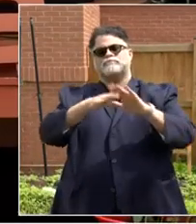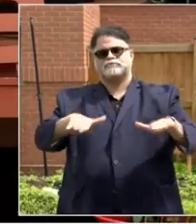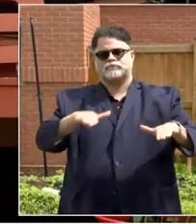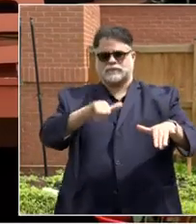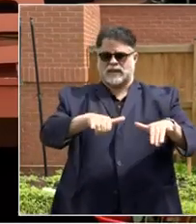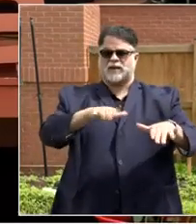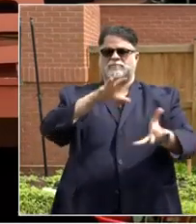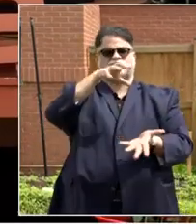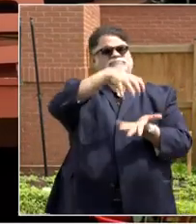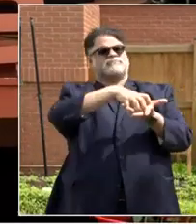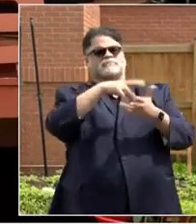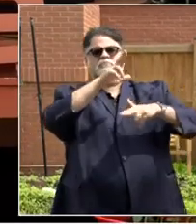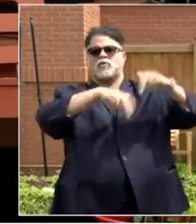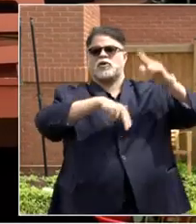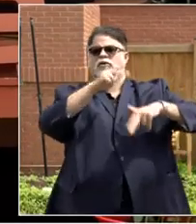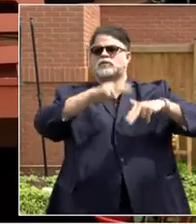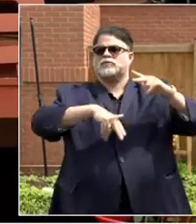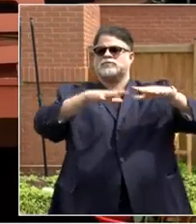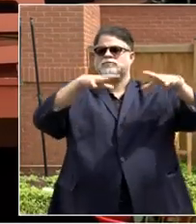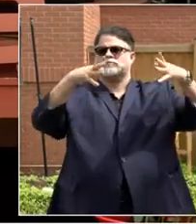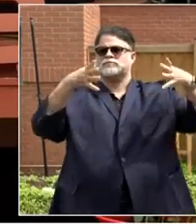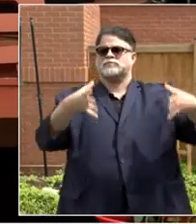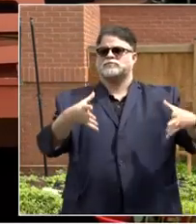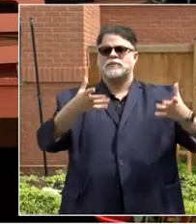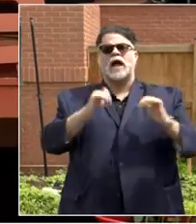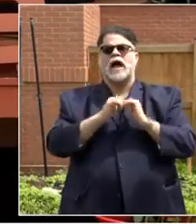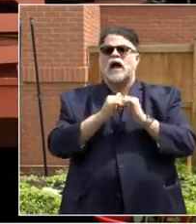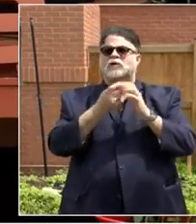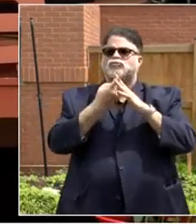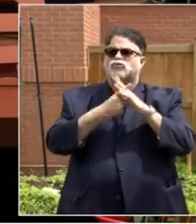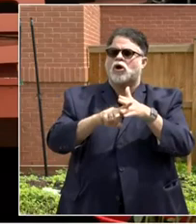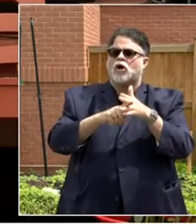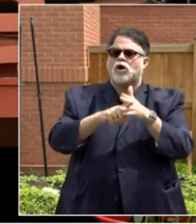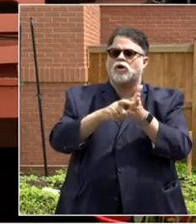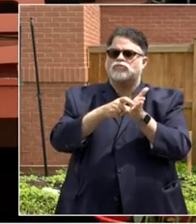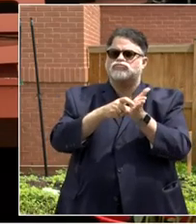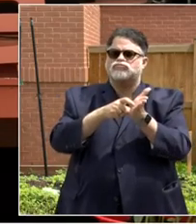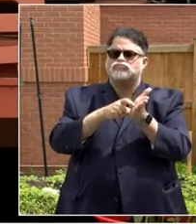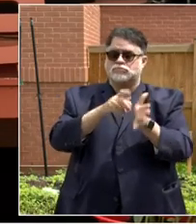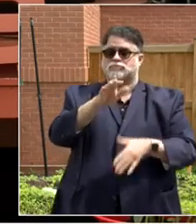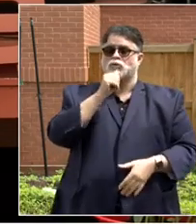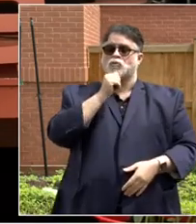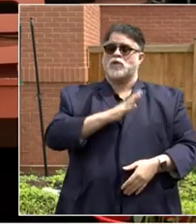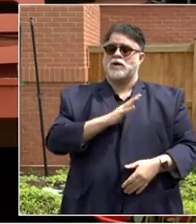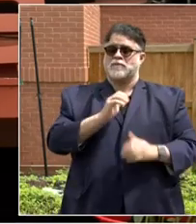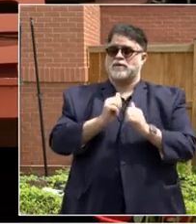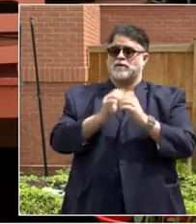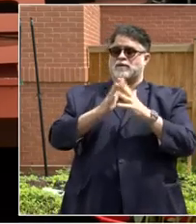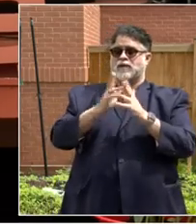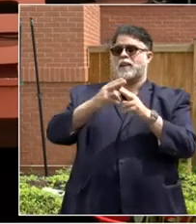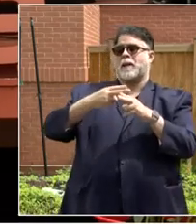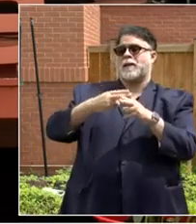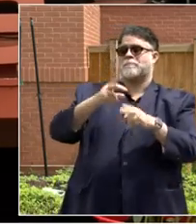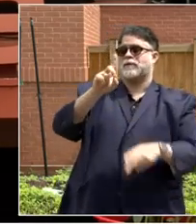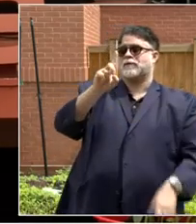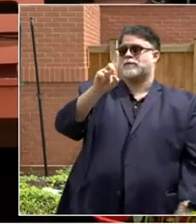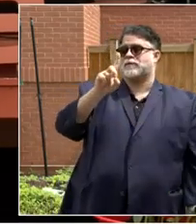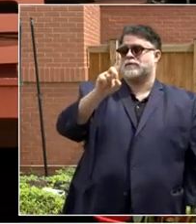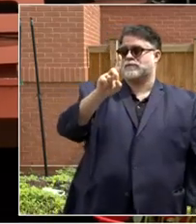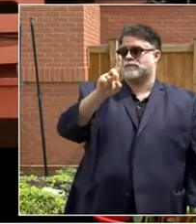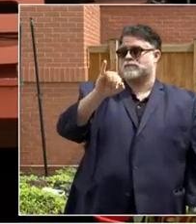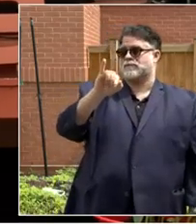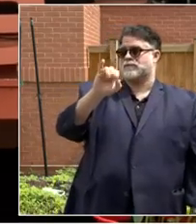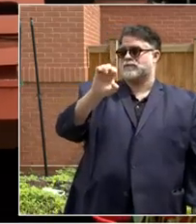how this started. But it started from a girl, a woman, a lady by the name of Dion Reeder giving Checker Enterprises